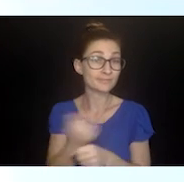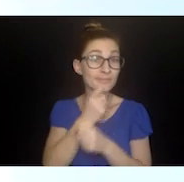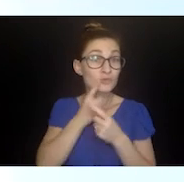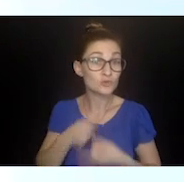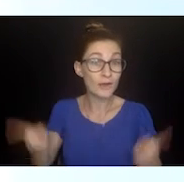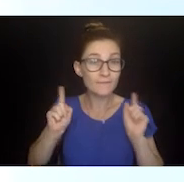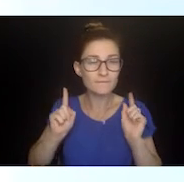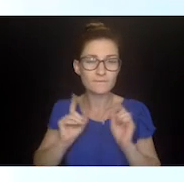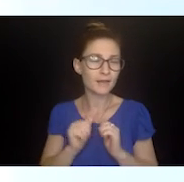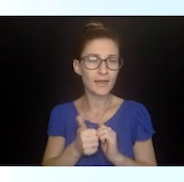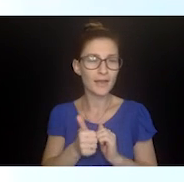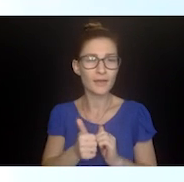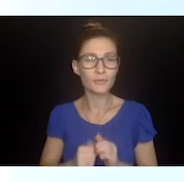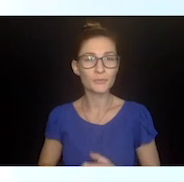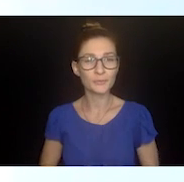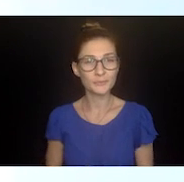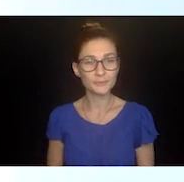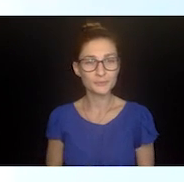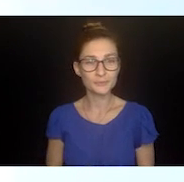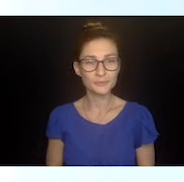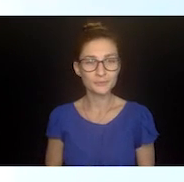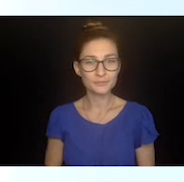triumph?